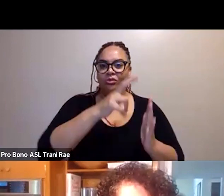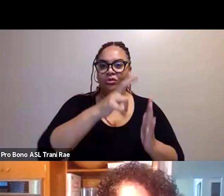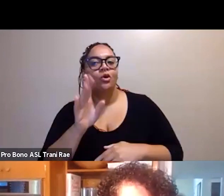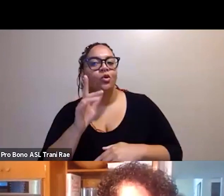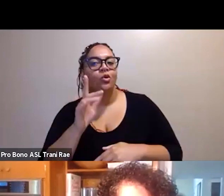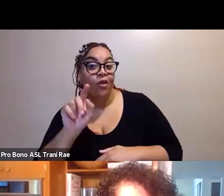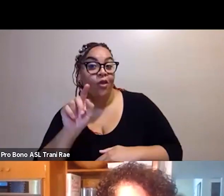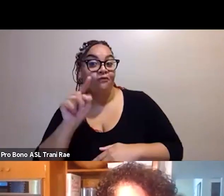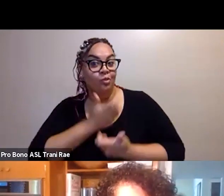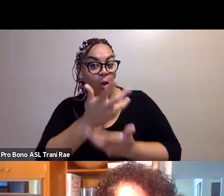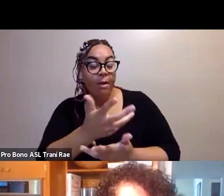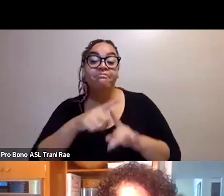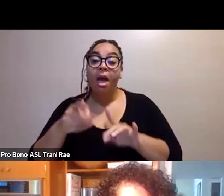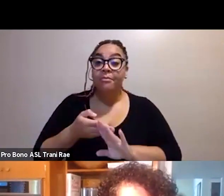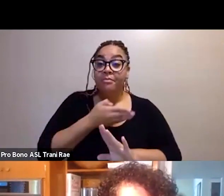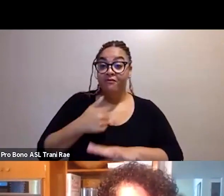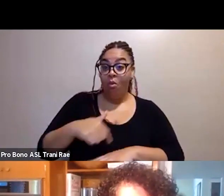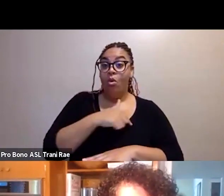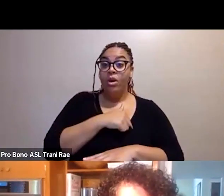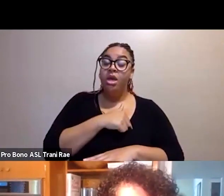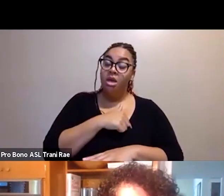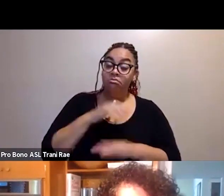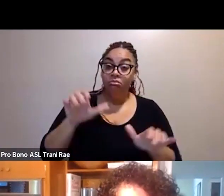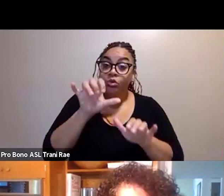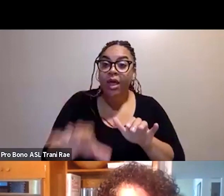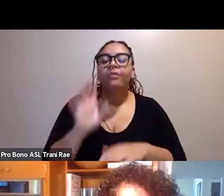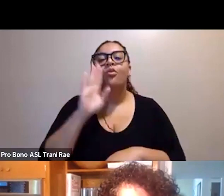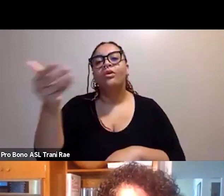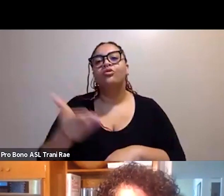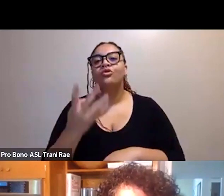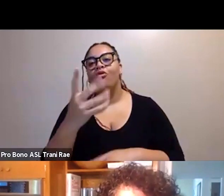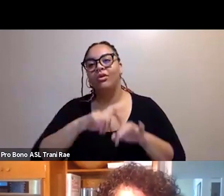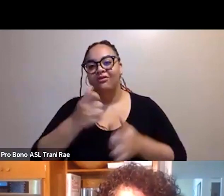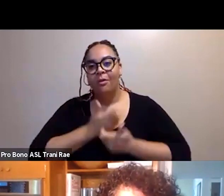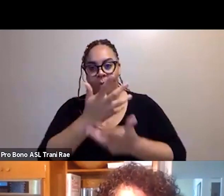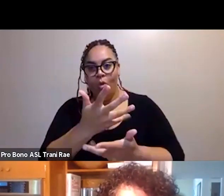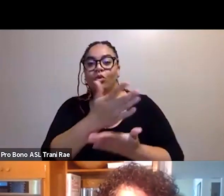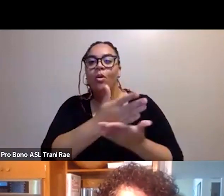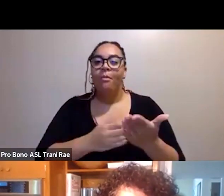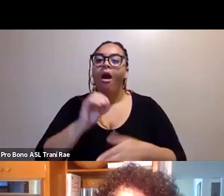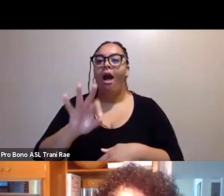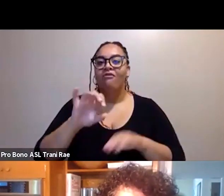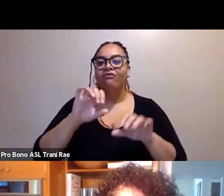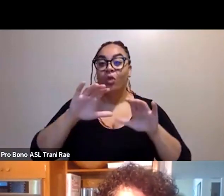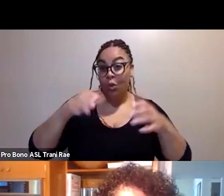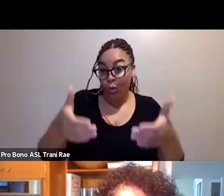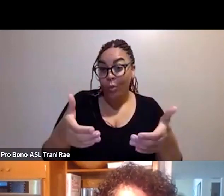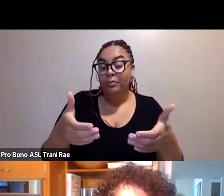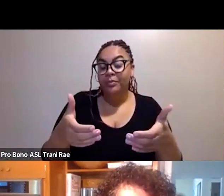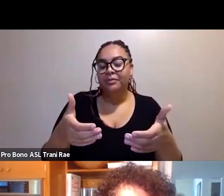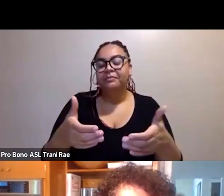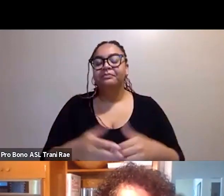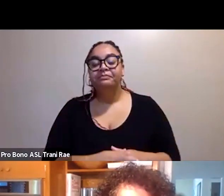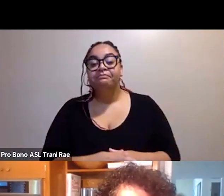before we get there, I'm going to introduce you to 4 of the poets who were part of the society and who are part of those anthologies. And we are going